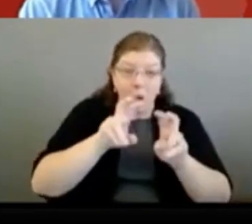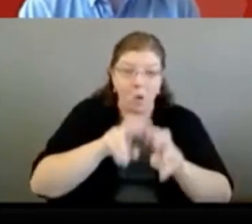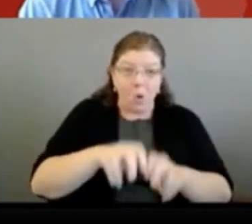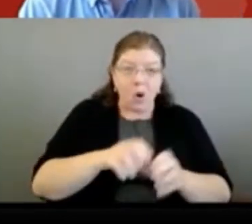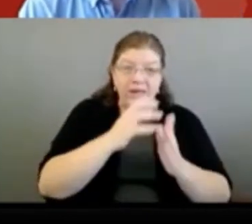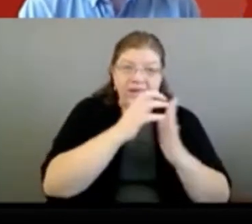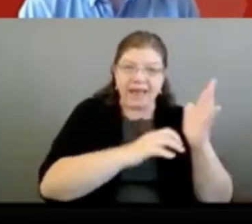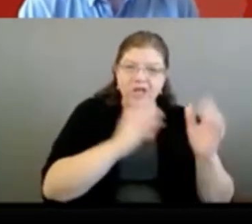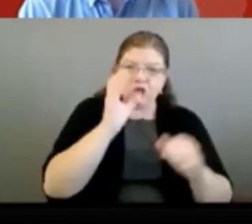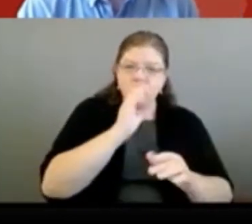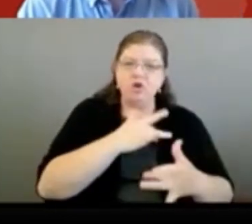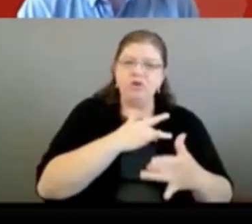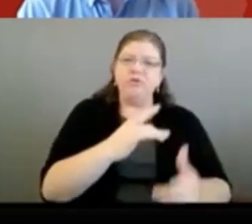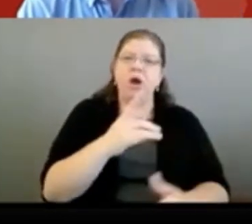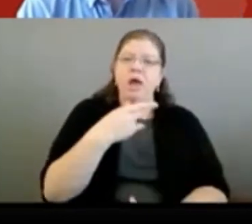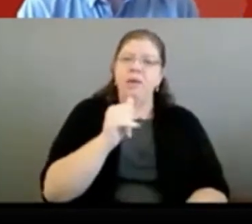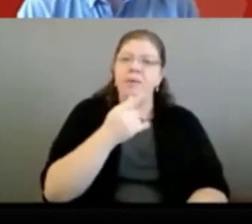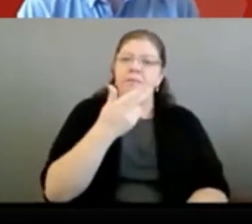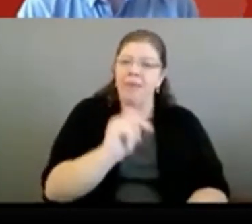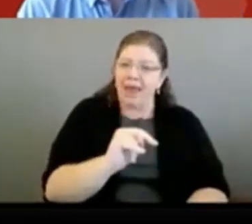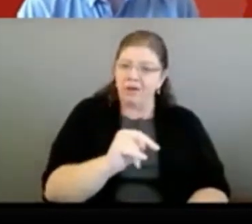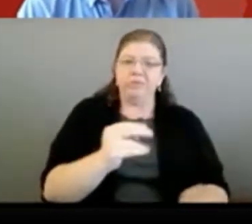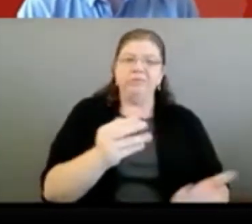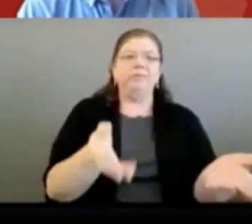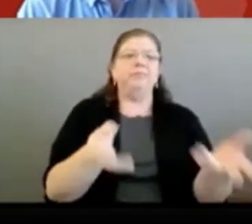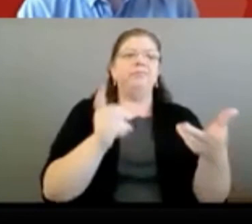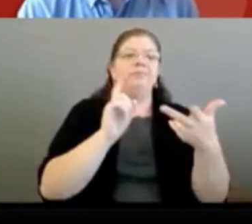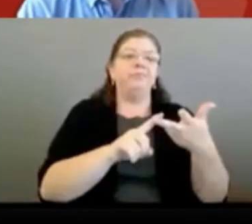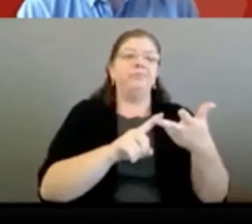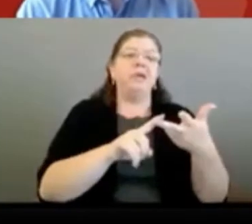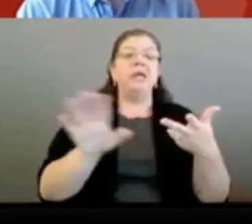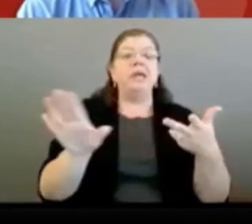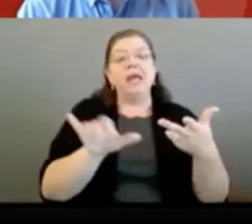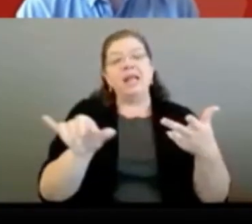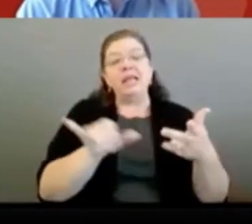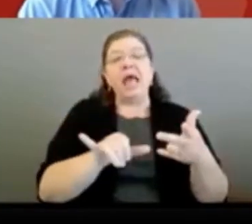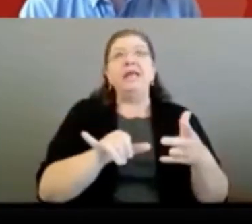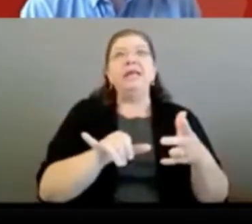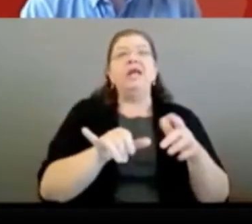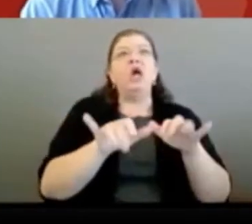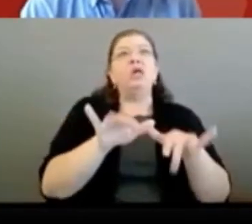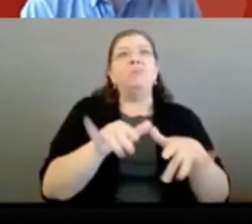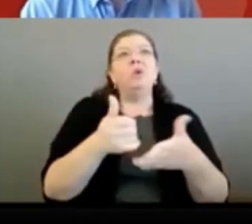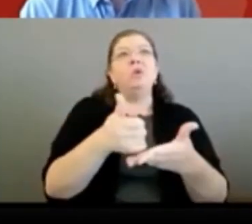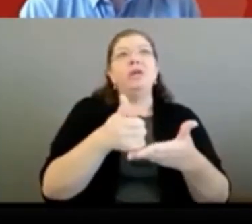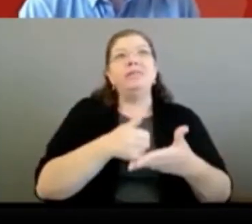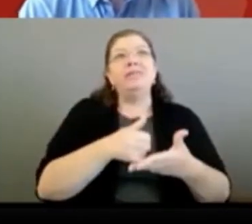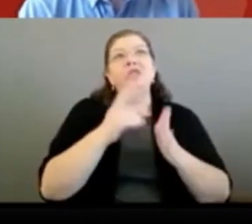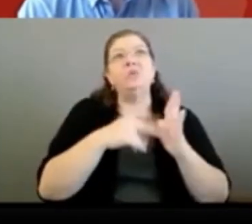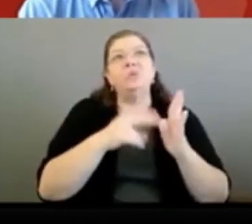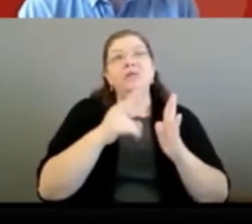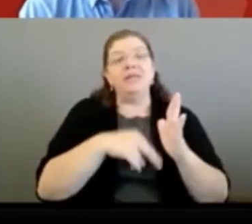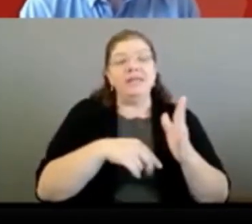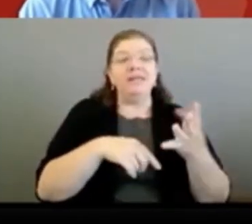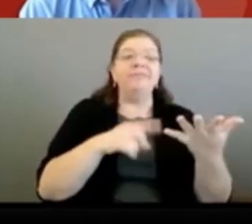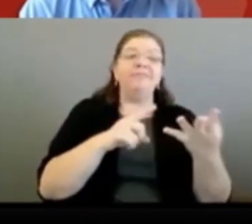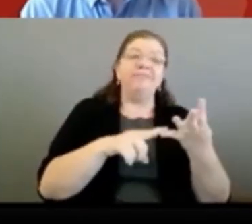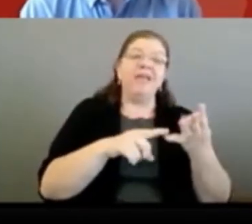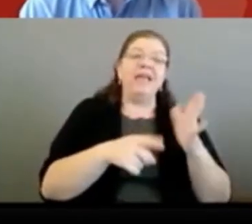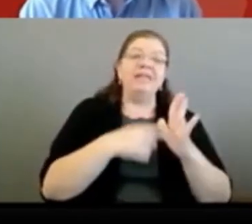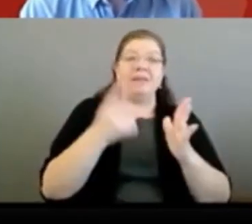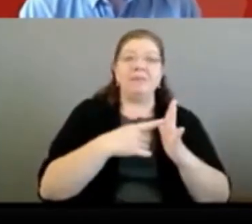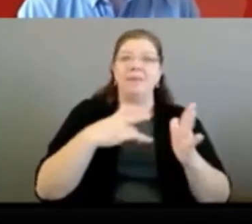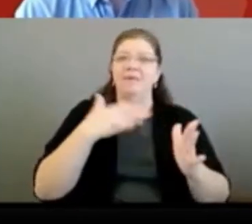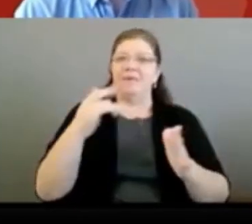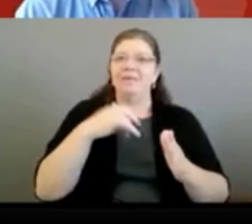patterns. It's kind of like computer-assisted reading, and in some cases, it does feel quite